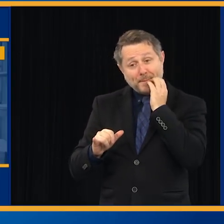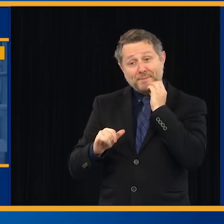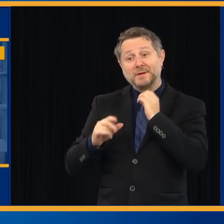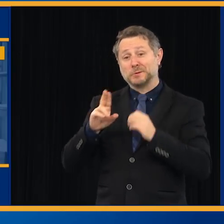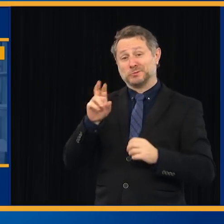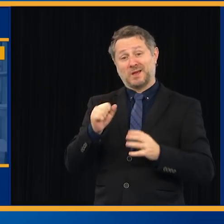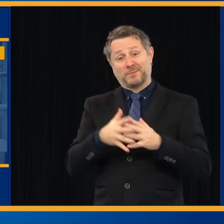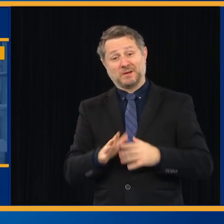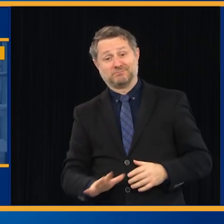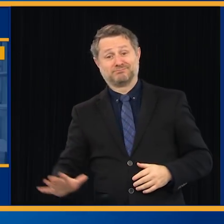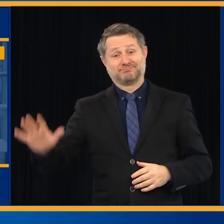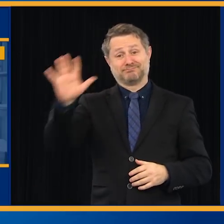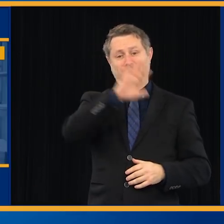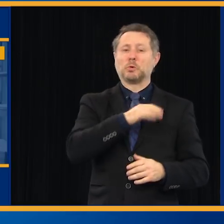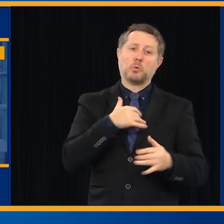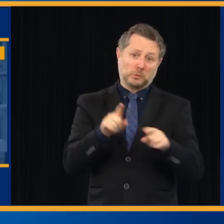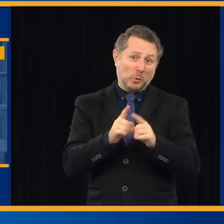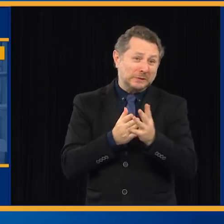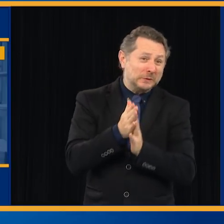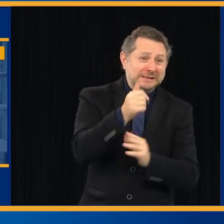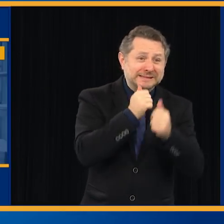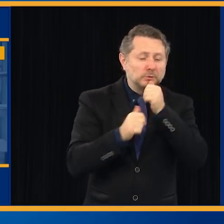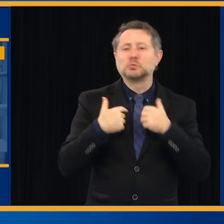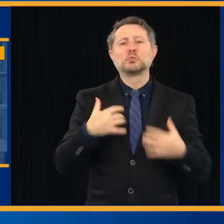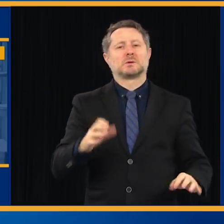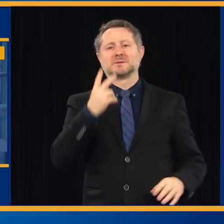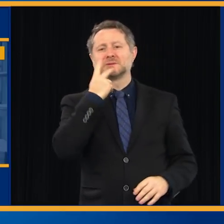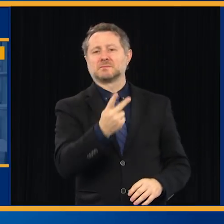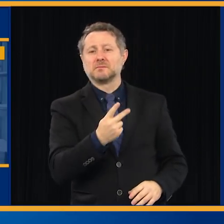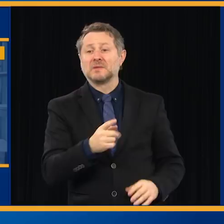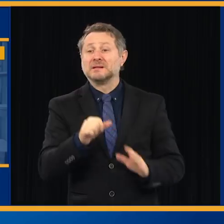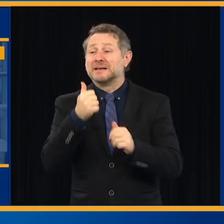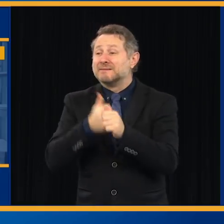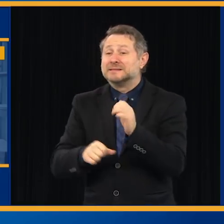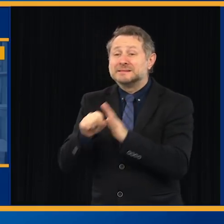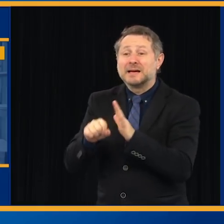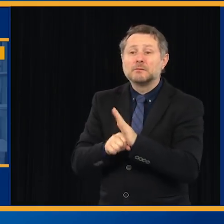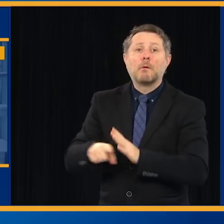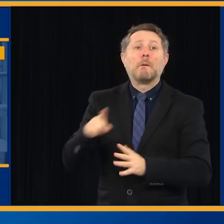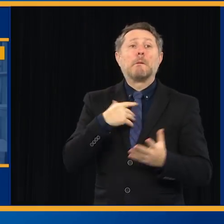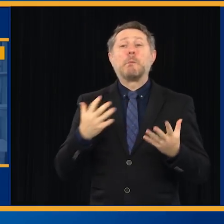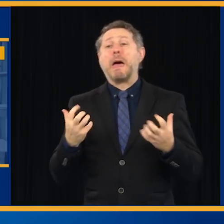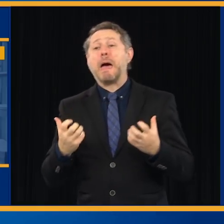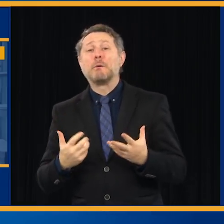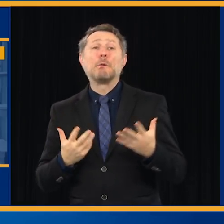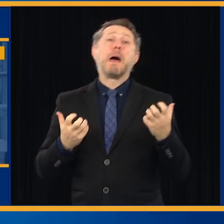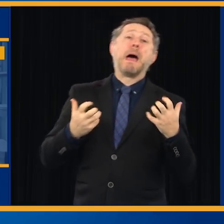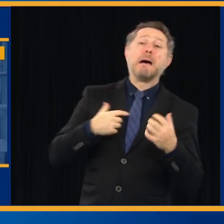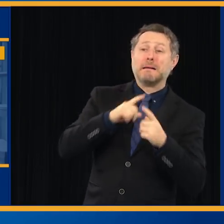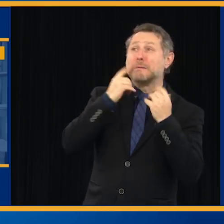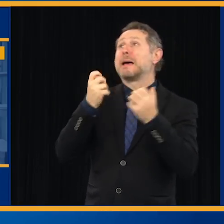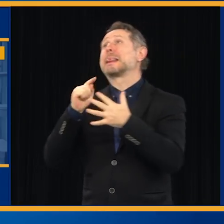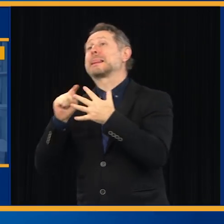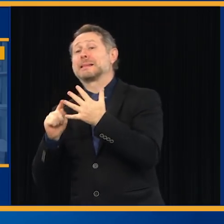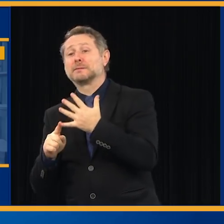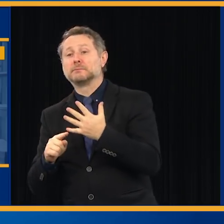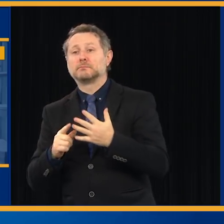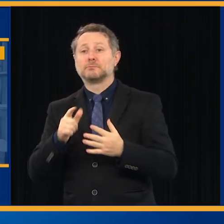There was competition among states. There were competition among private entities to get this